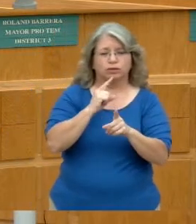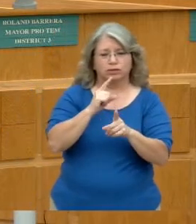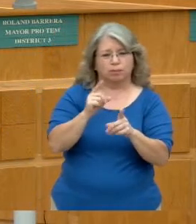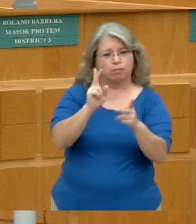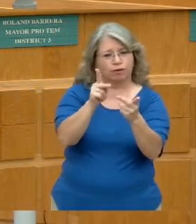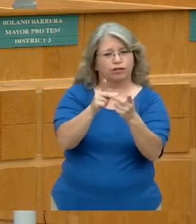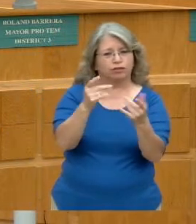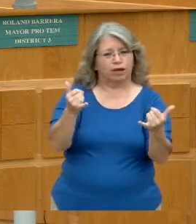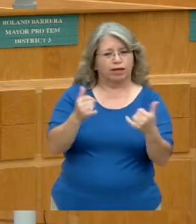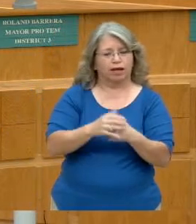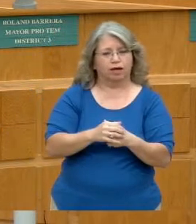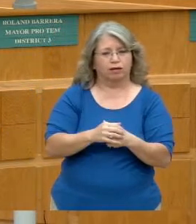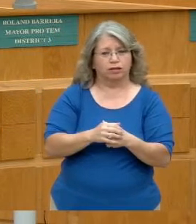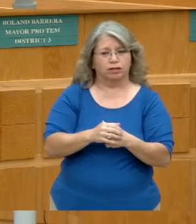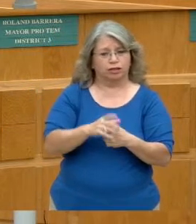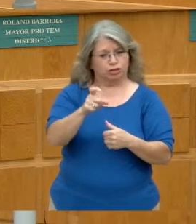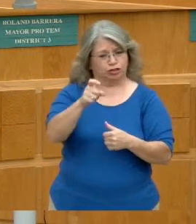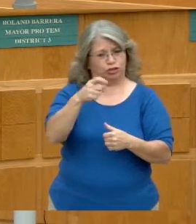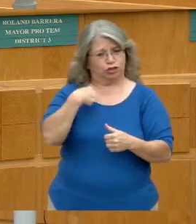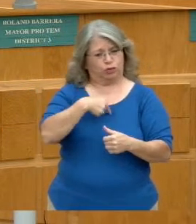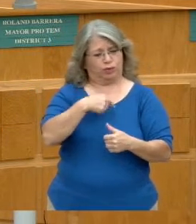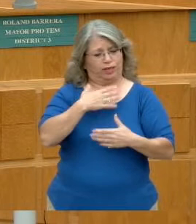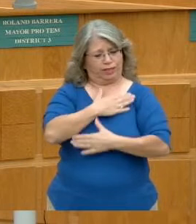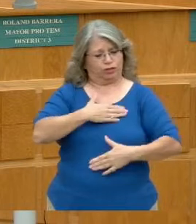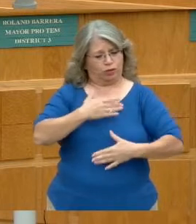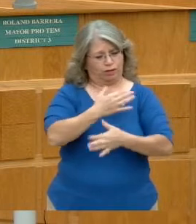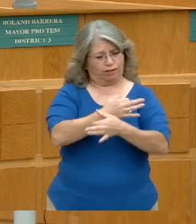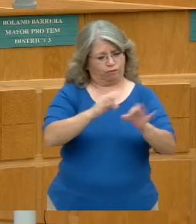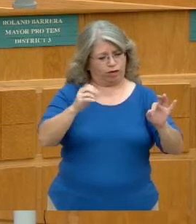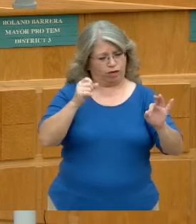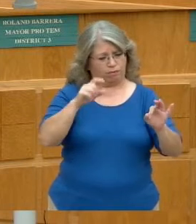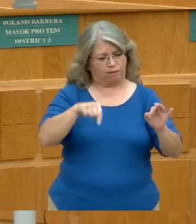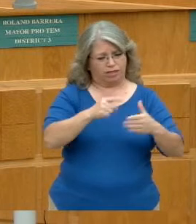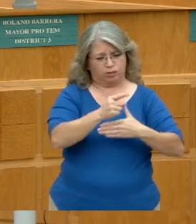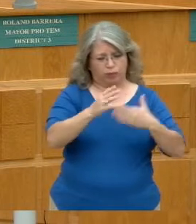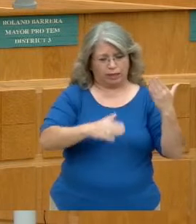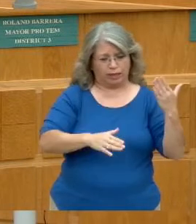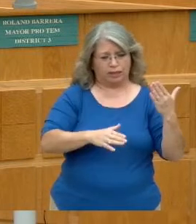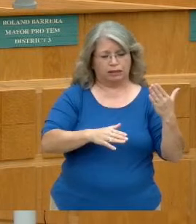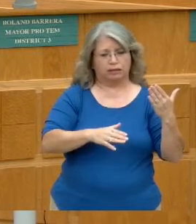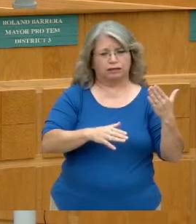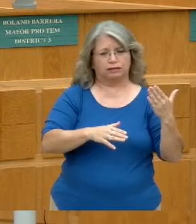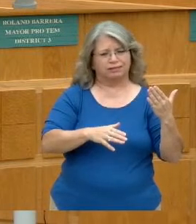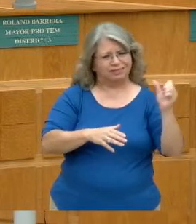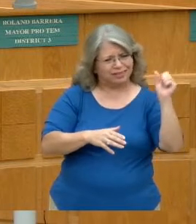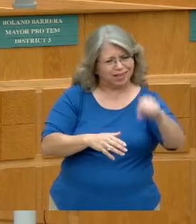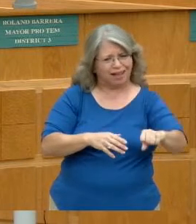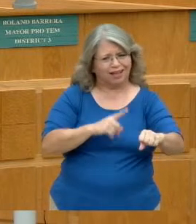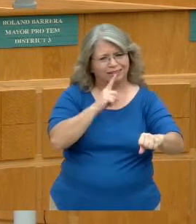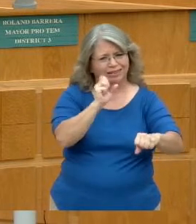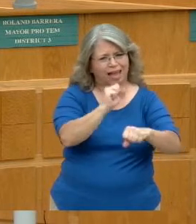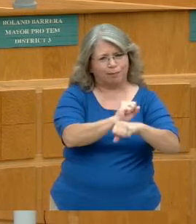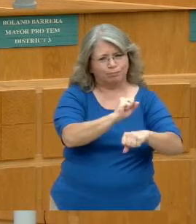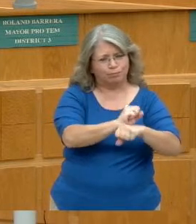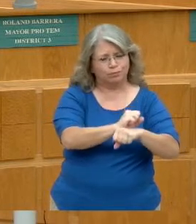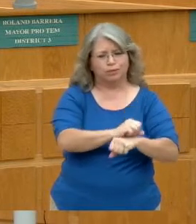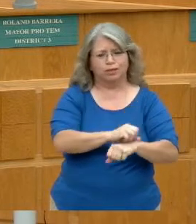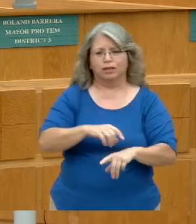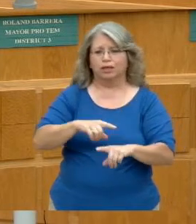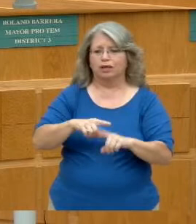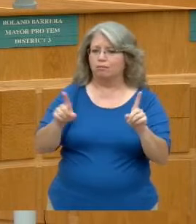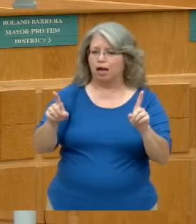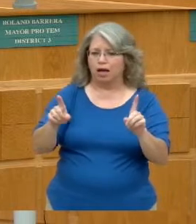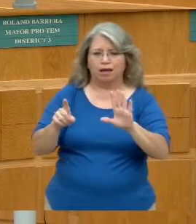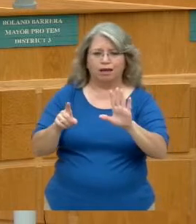Shall we enjoy the freedom of the weekend and the holiday and the time with family? Absolutely. But let us never